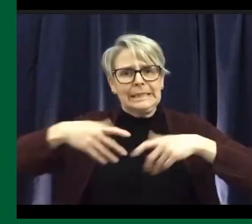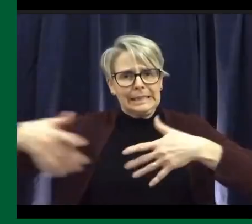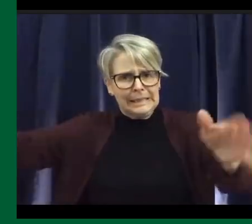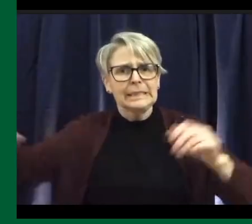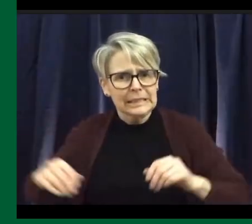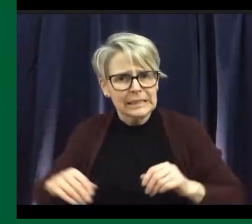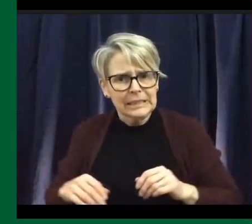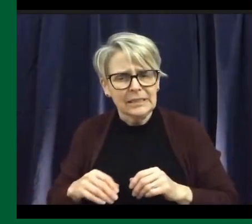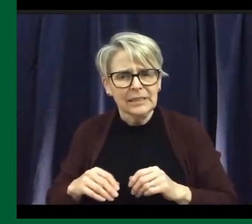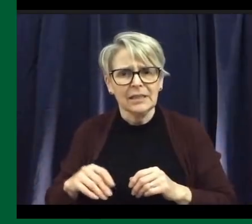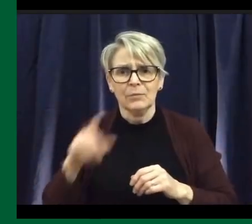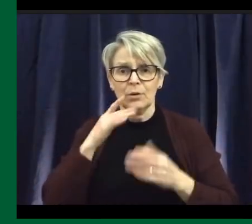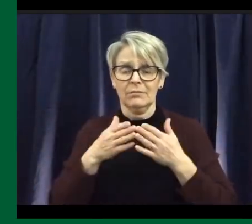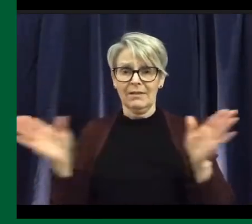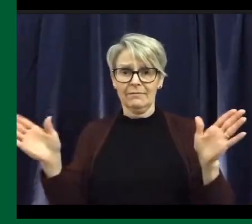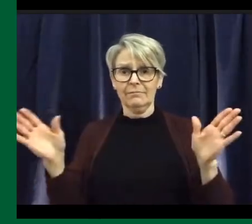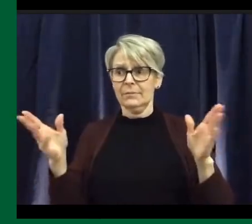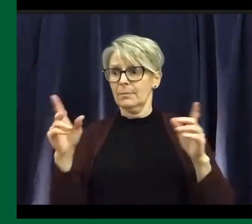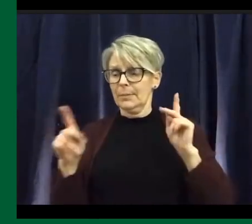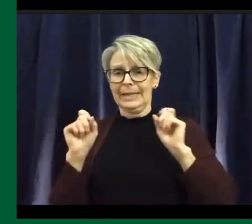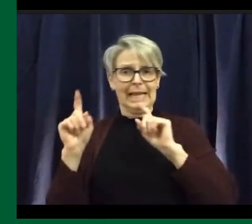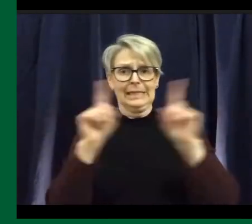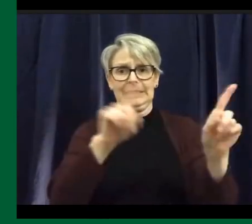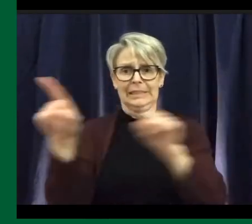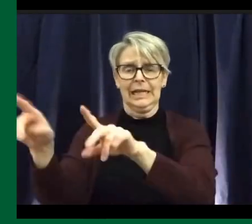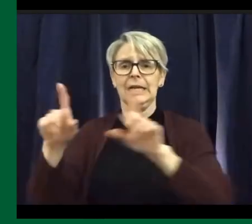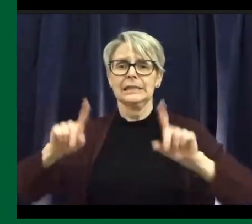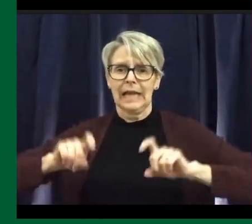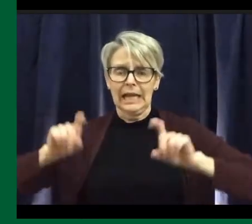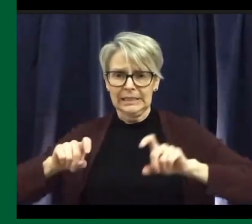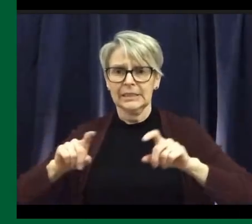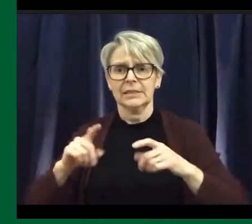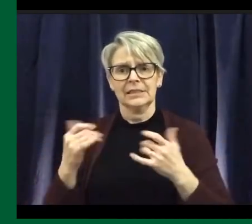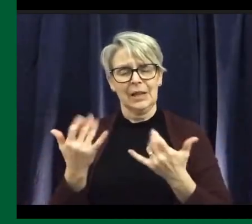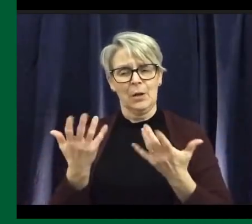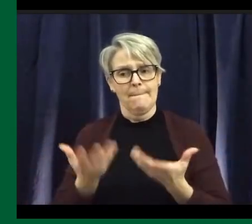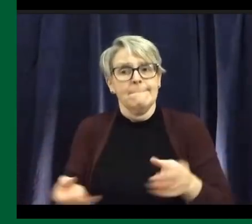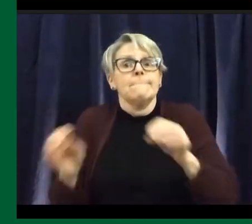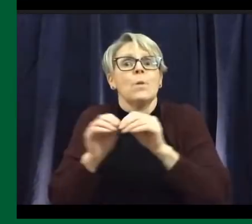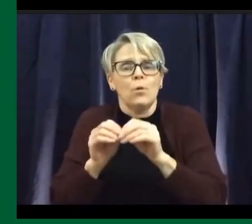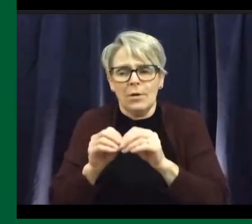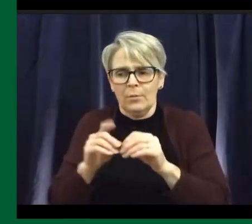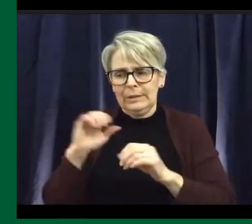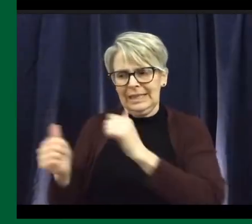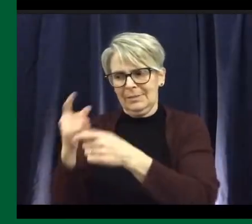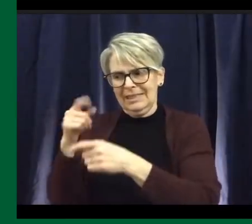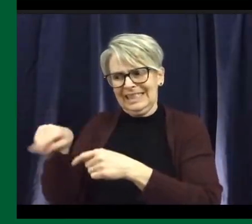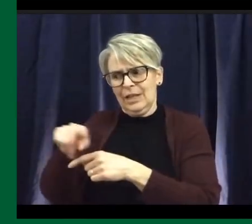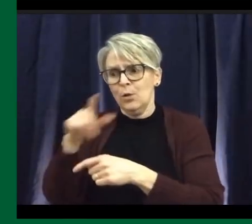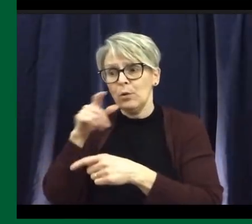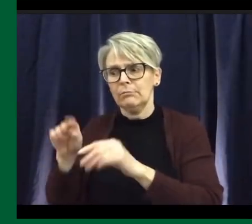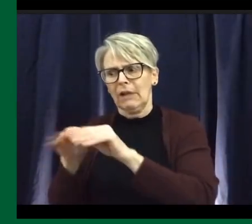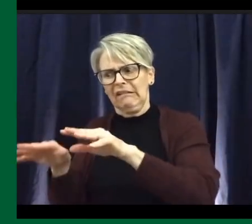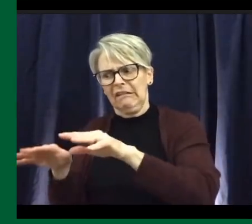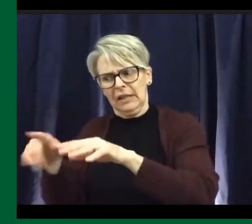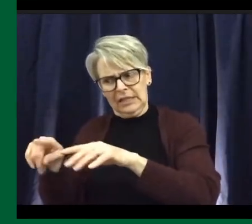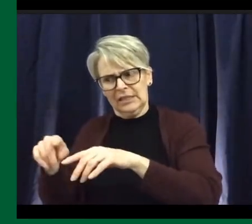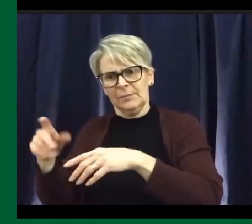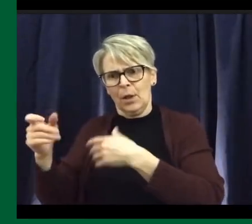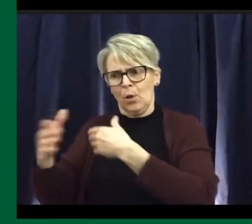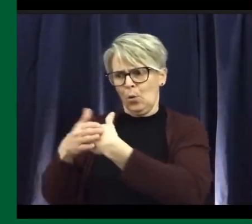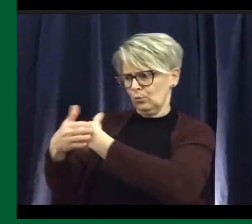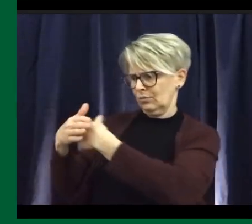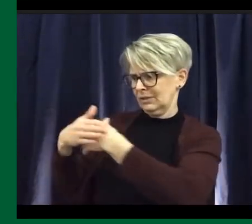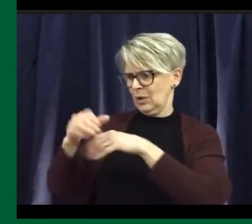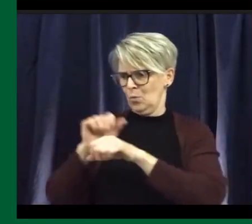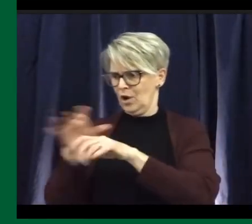available, but also now would be targeted in settings where we had more outbreaks, because you have to work in close quarters with each other